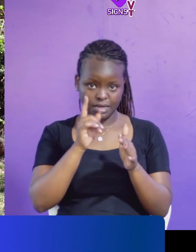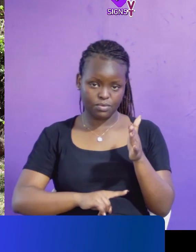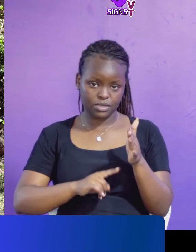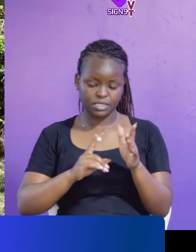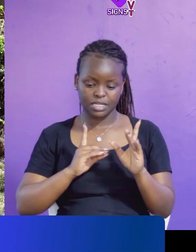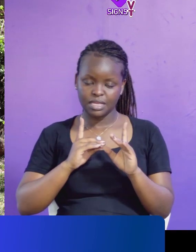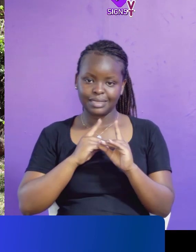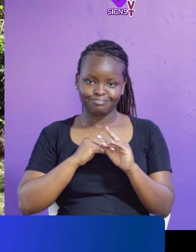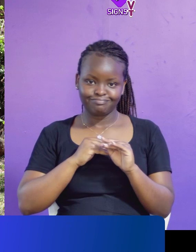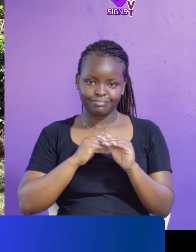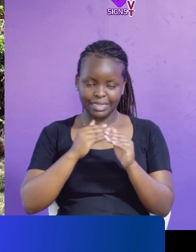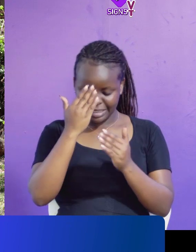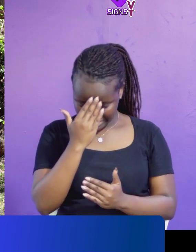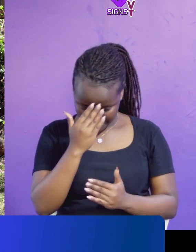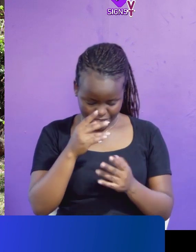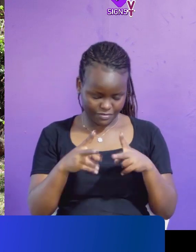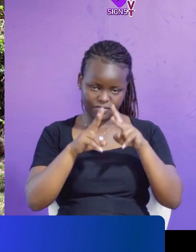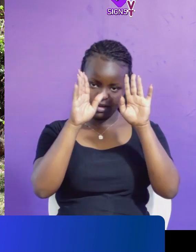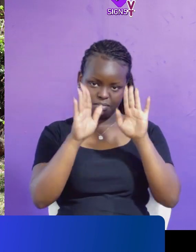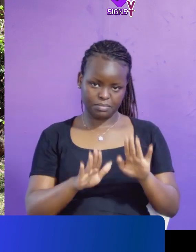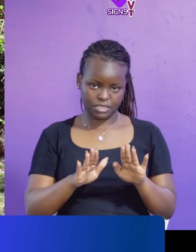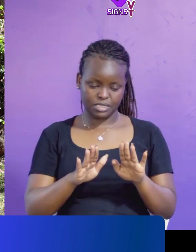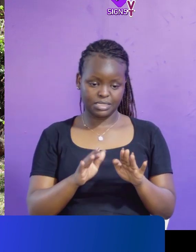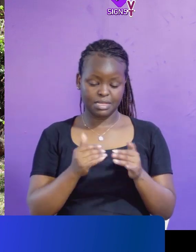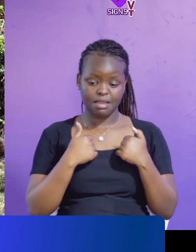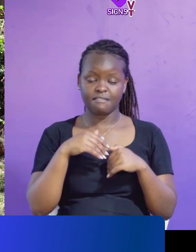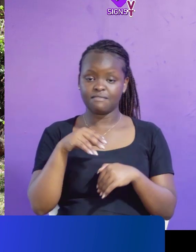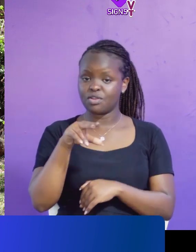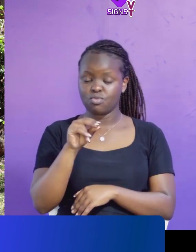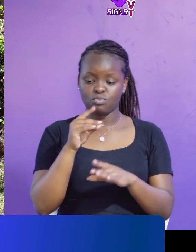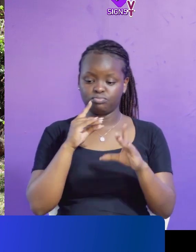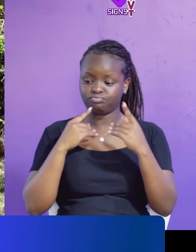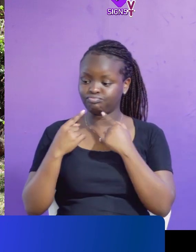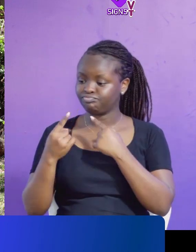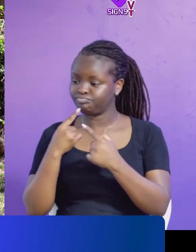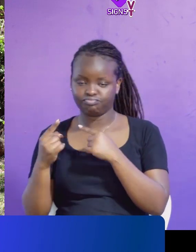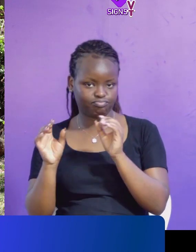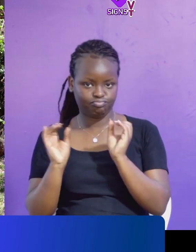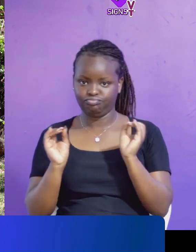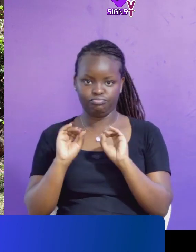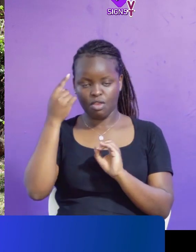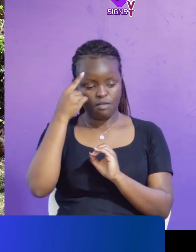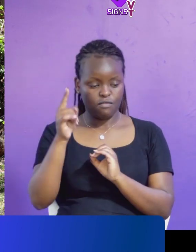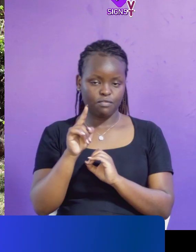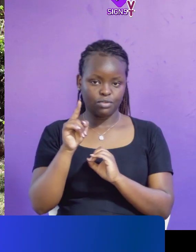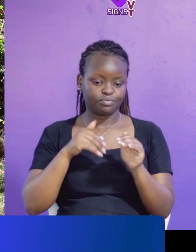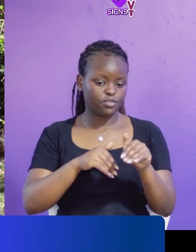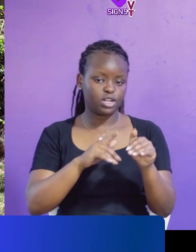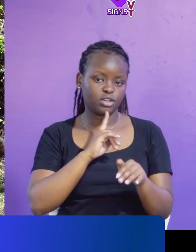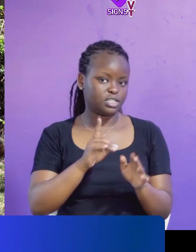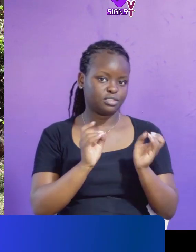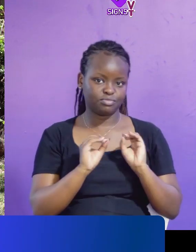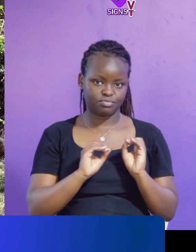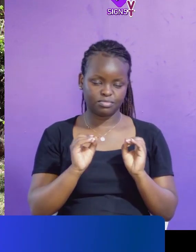is paramount and there is no negotiation for for indiscipline. At the World